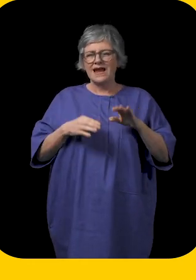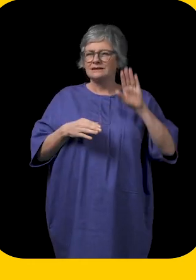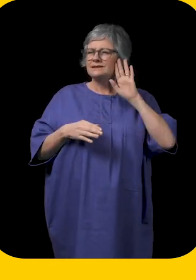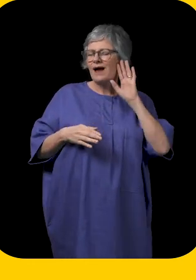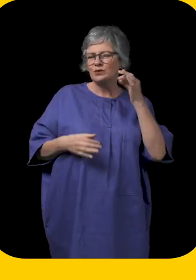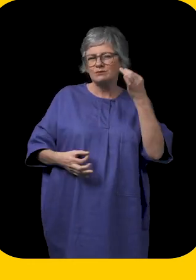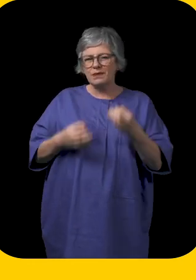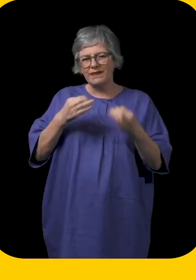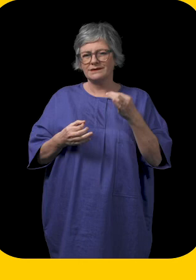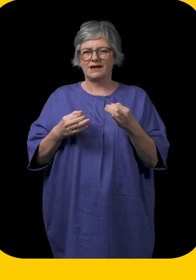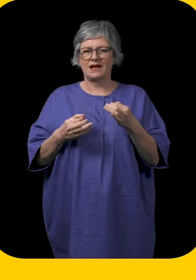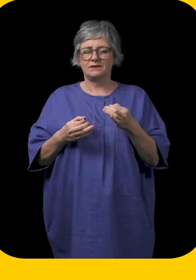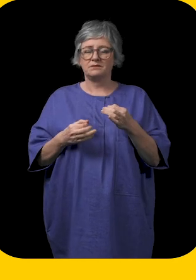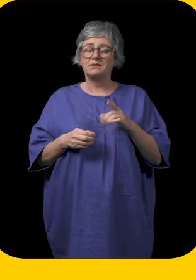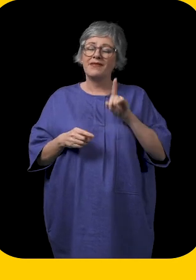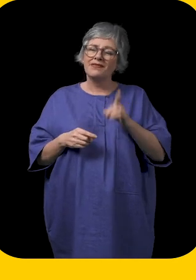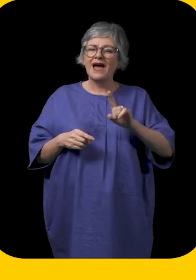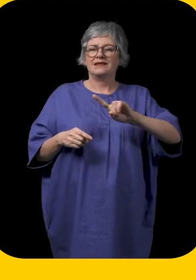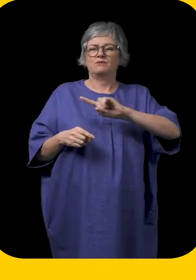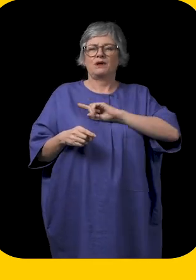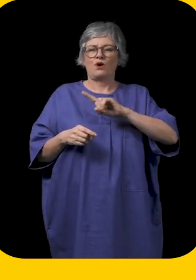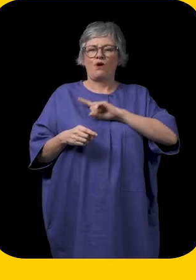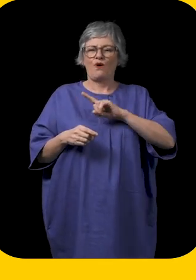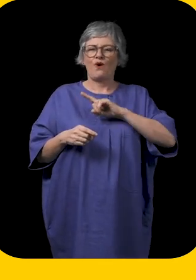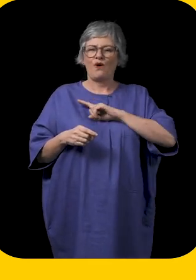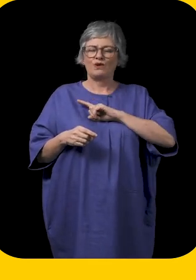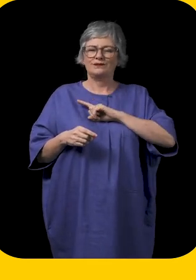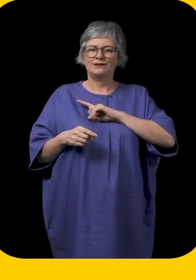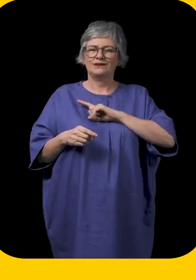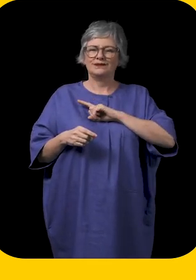It sounds political, but that is because